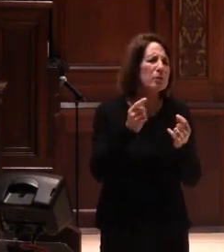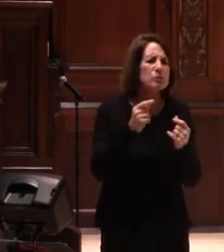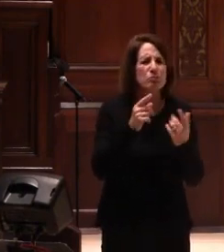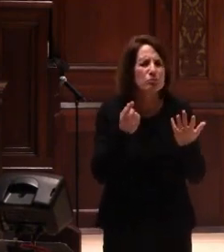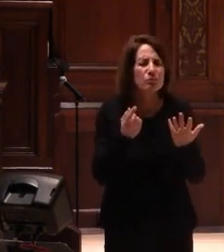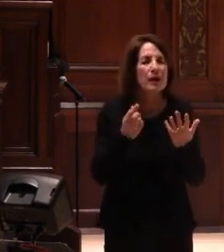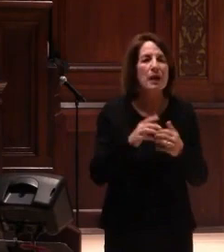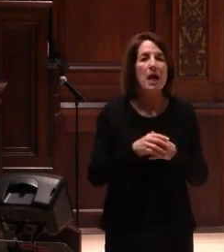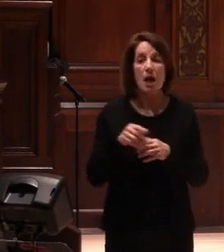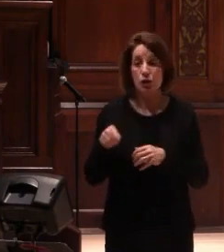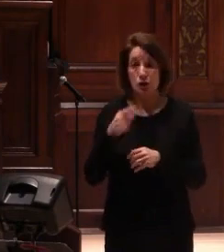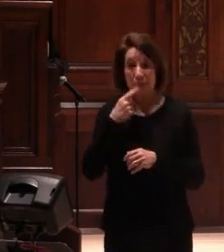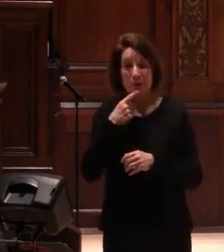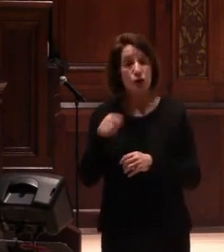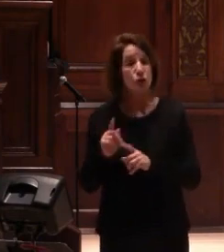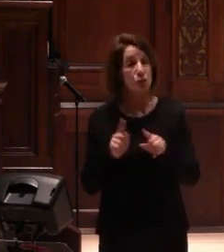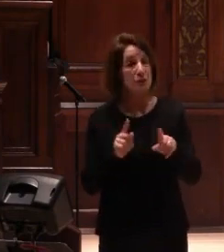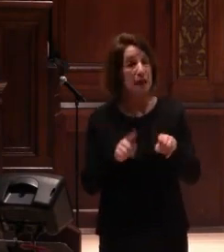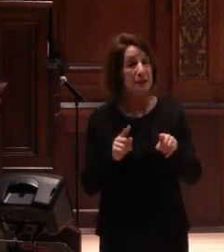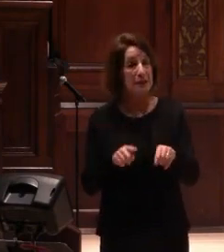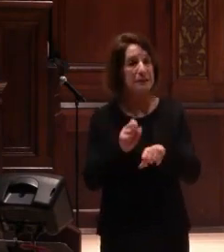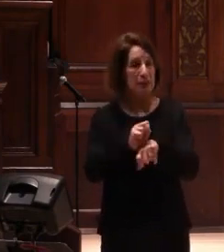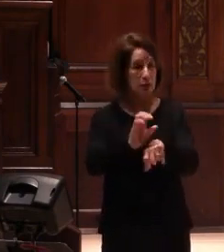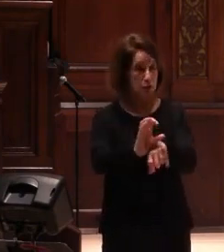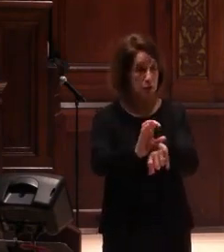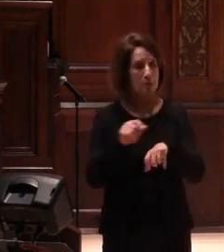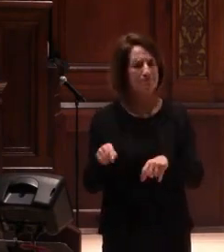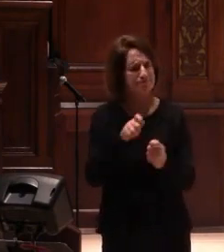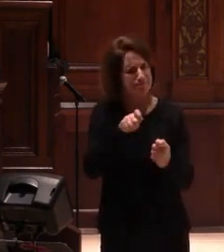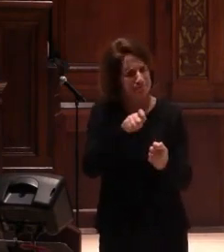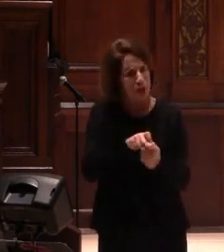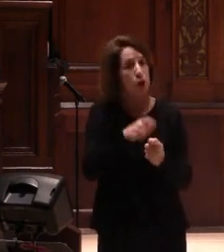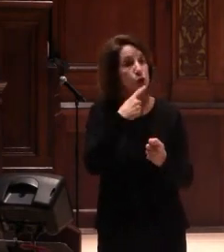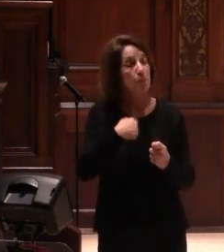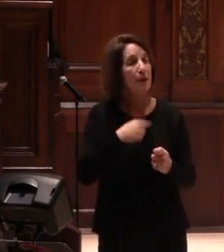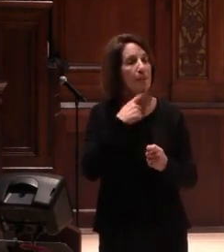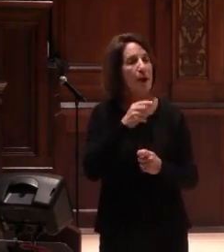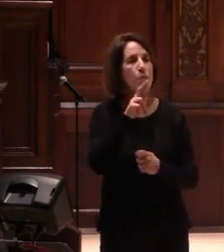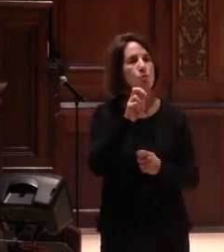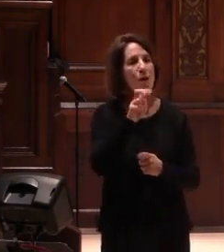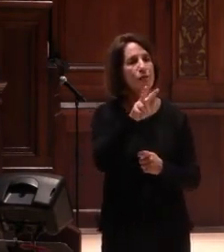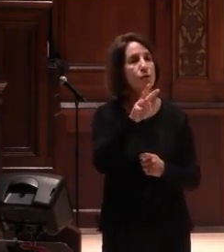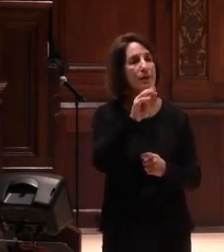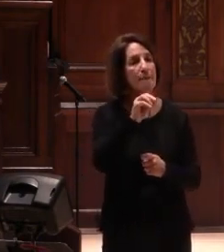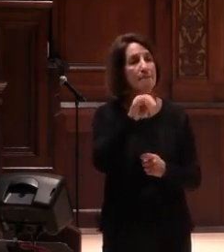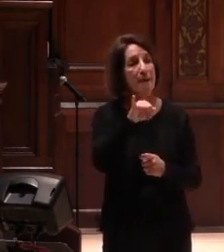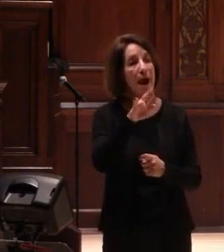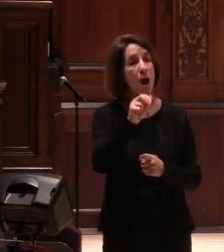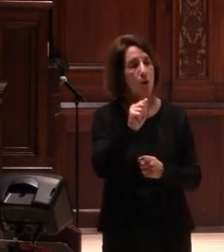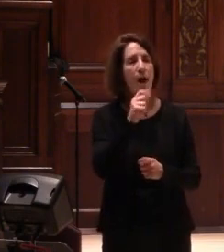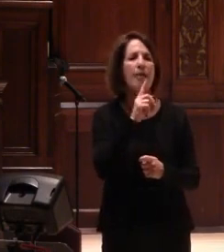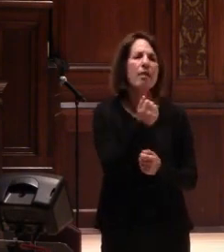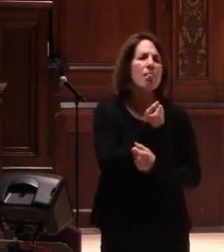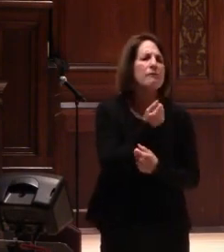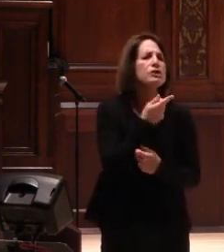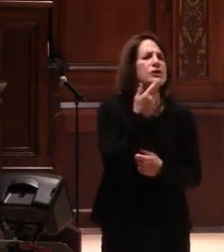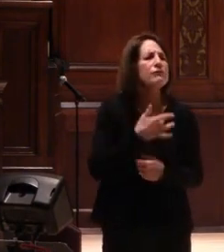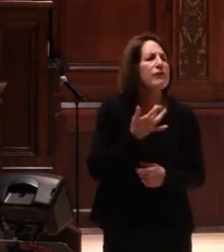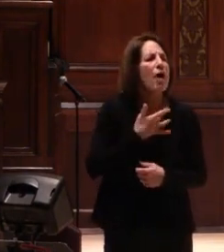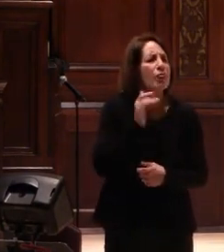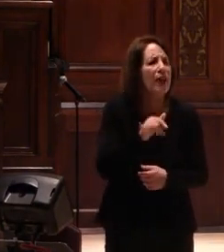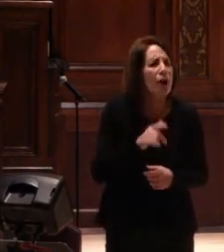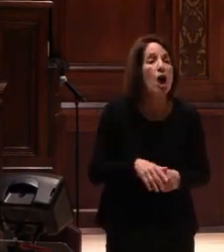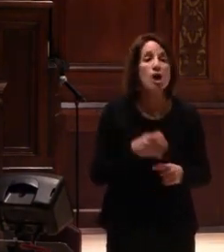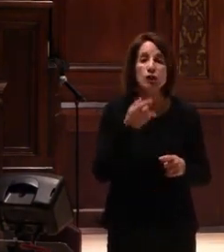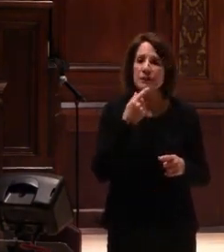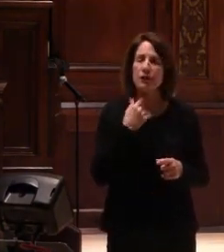was going to Spiritus Christi. She specifically told me about Reverend Myra and the love that she felt there. She said she felt so